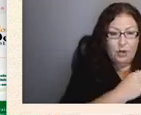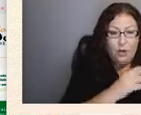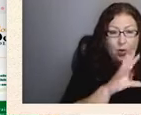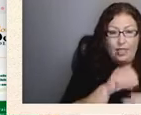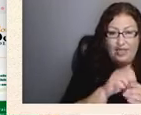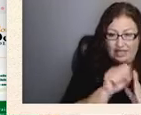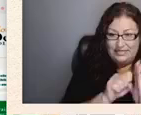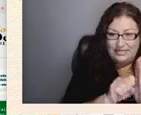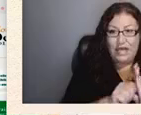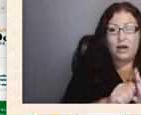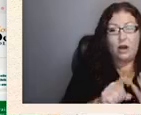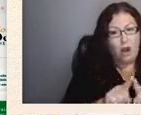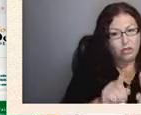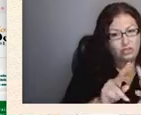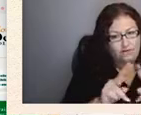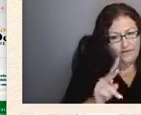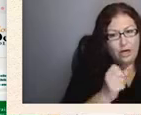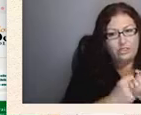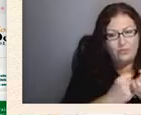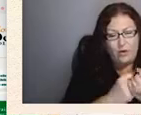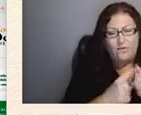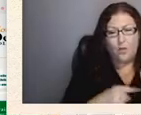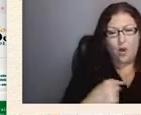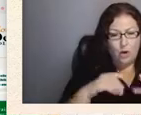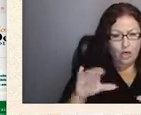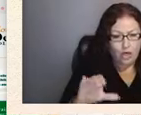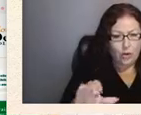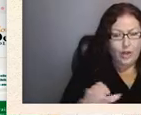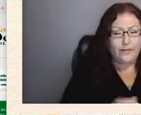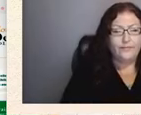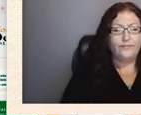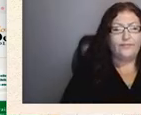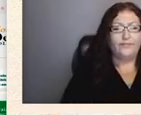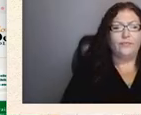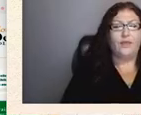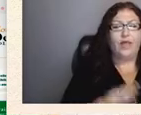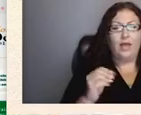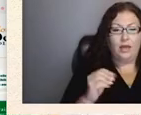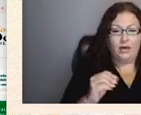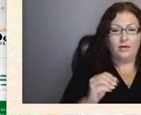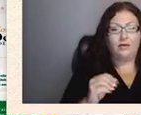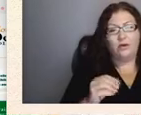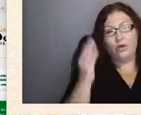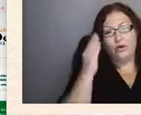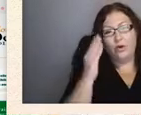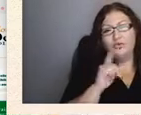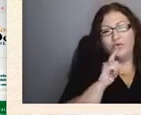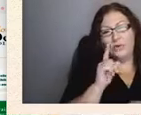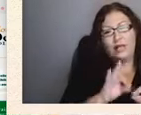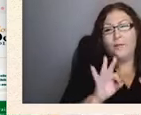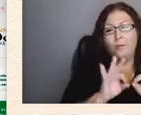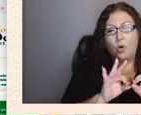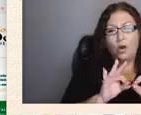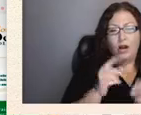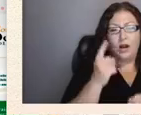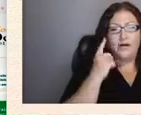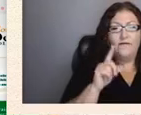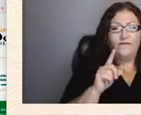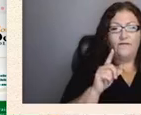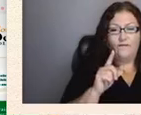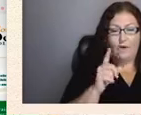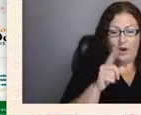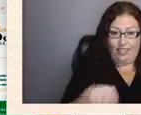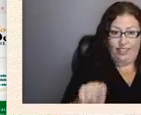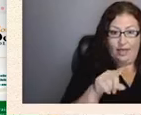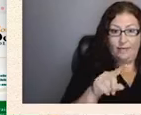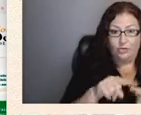very supportive of what we are doing. And, you know, it's really important for them to